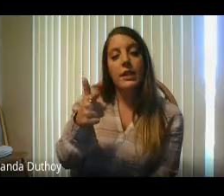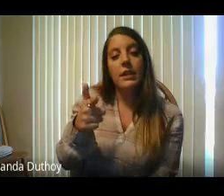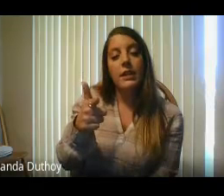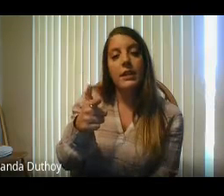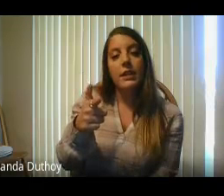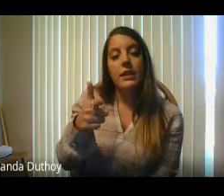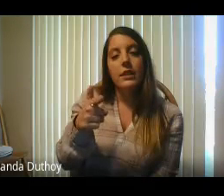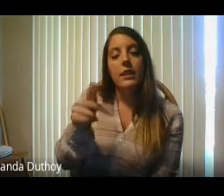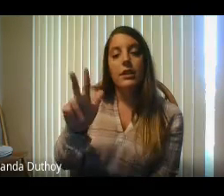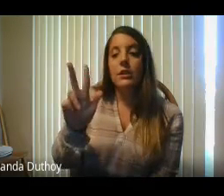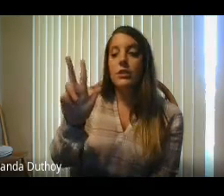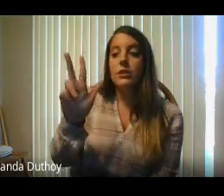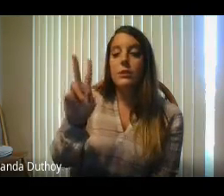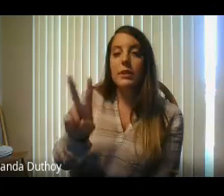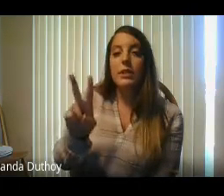21,